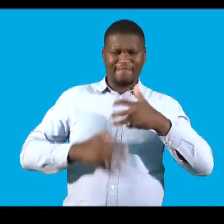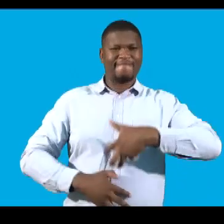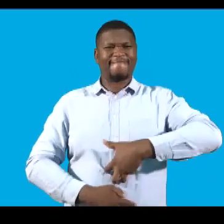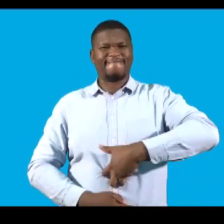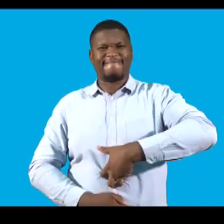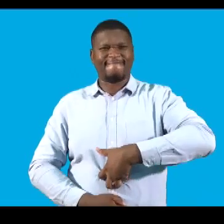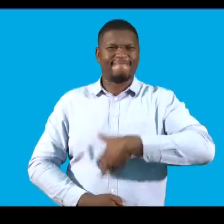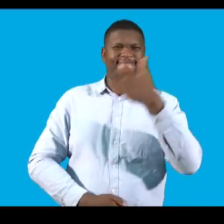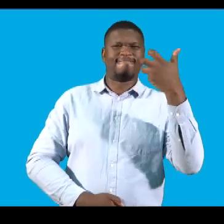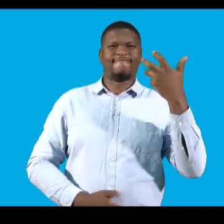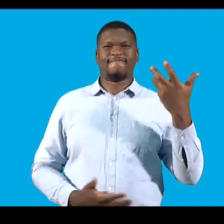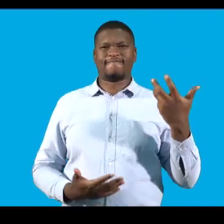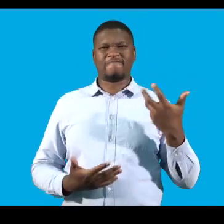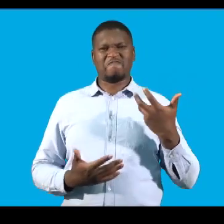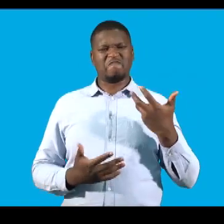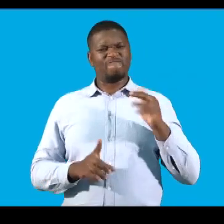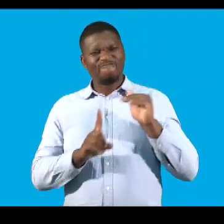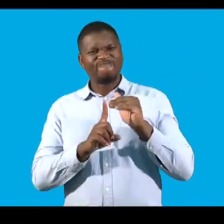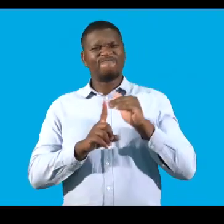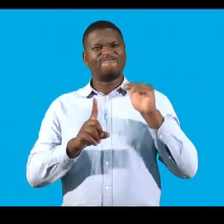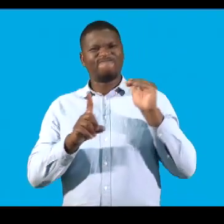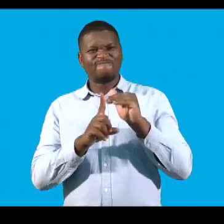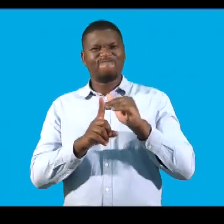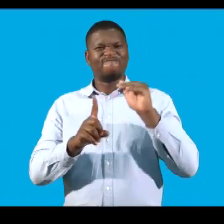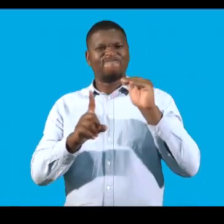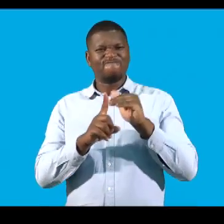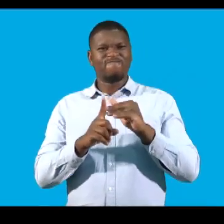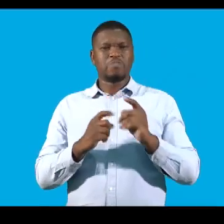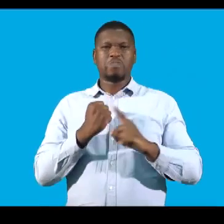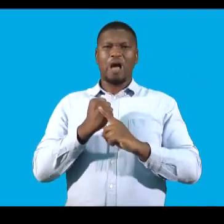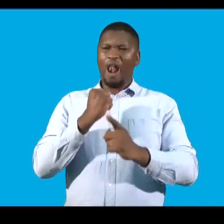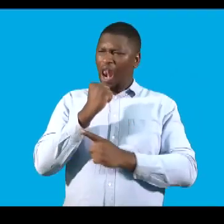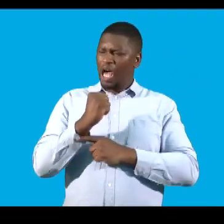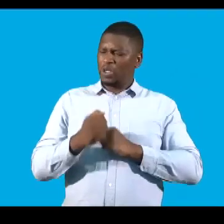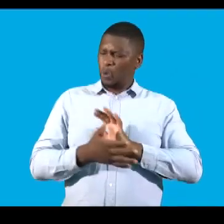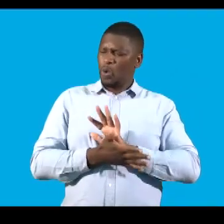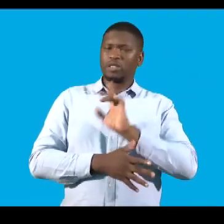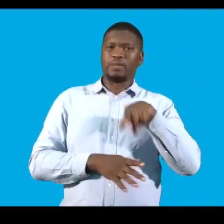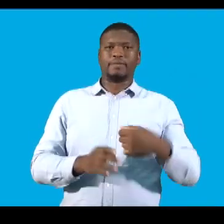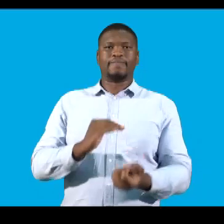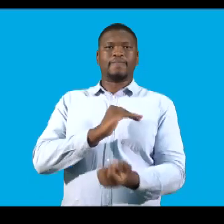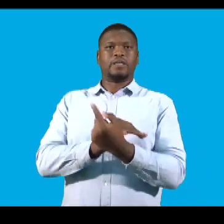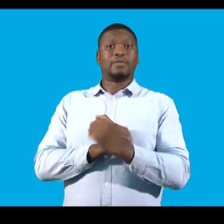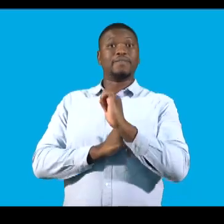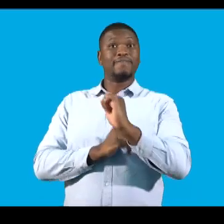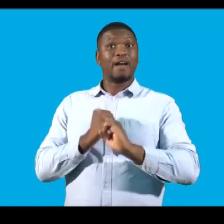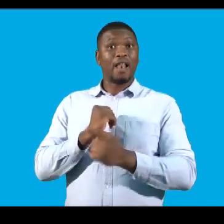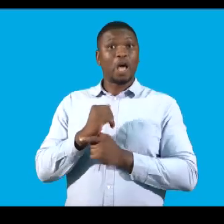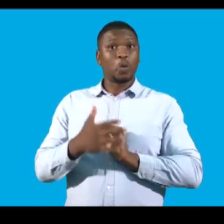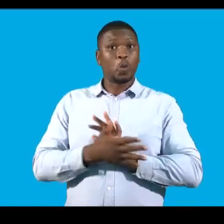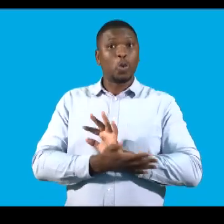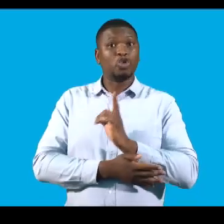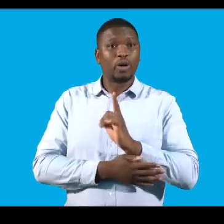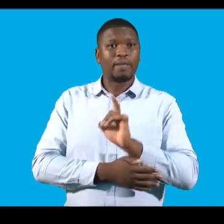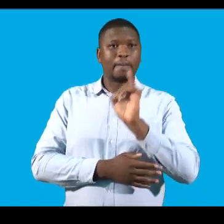angry and insistent that their last wish be fulfilled. And their last wish